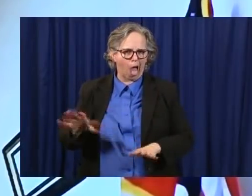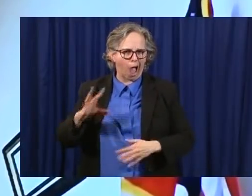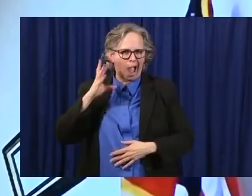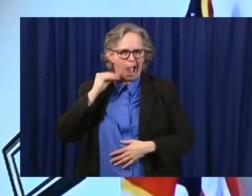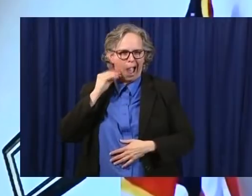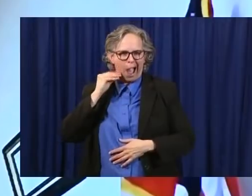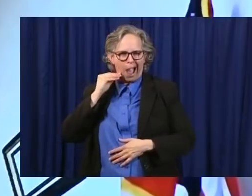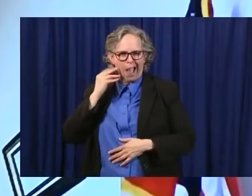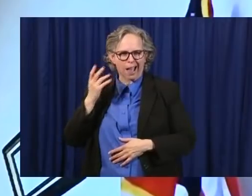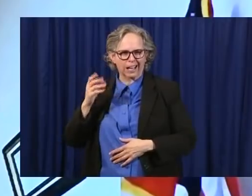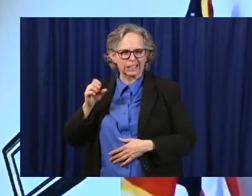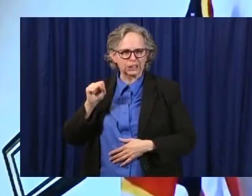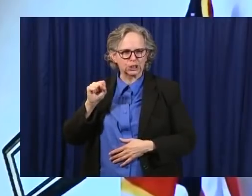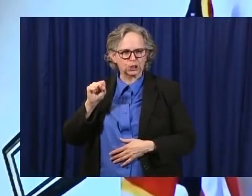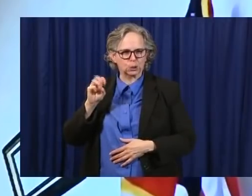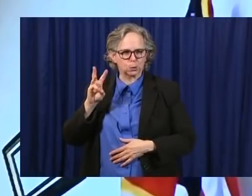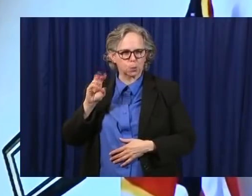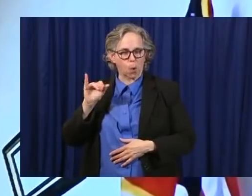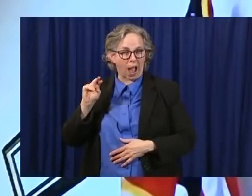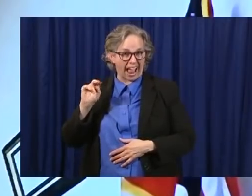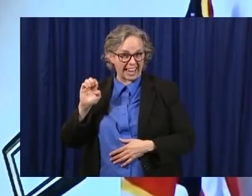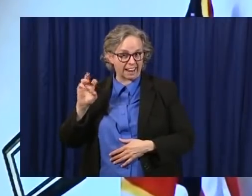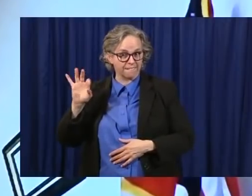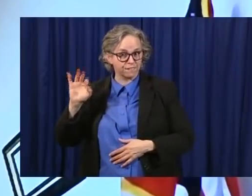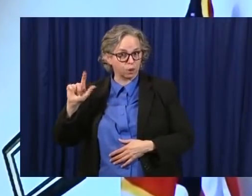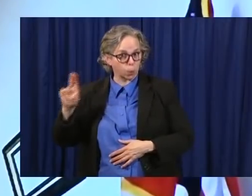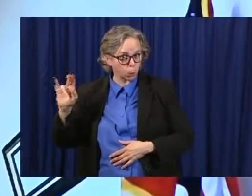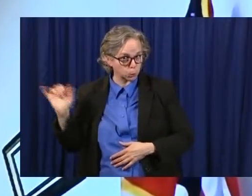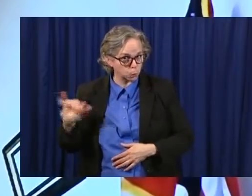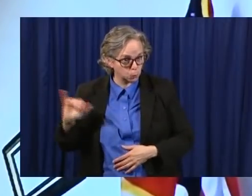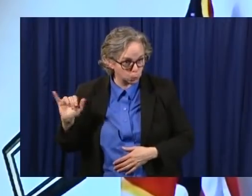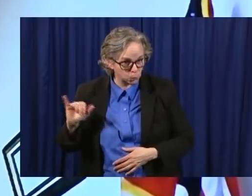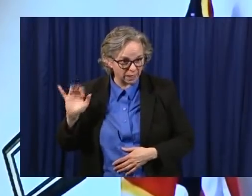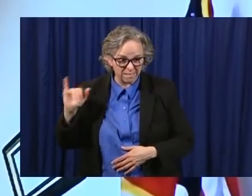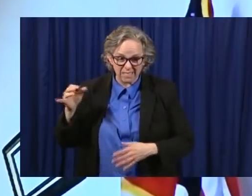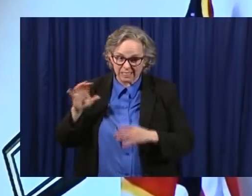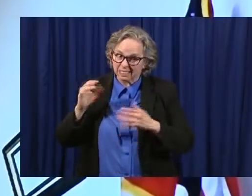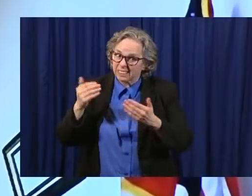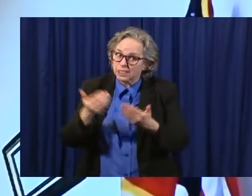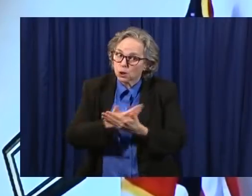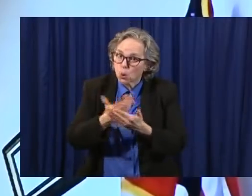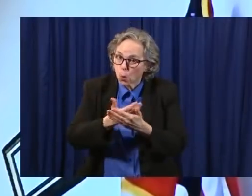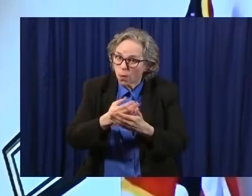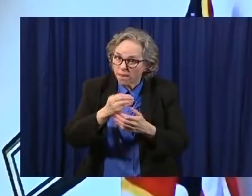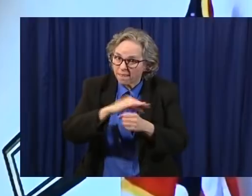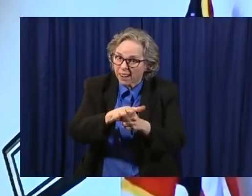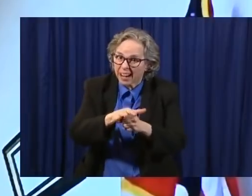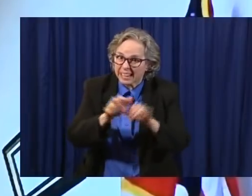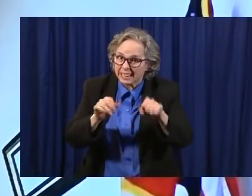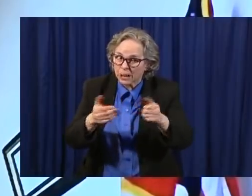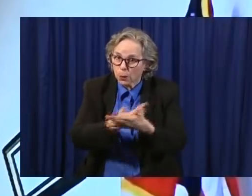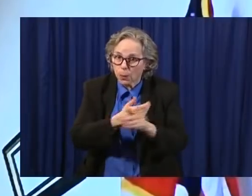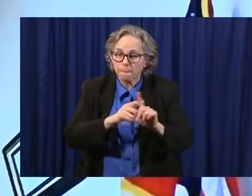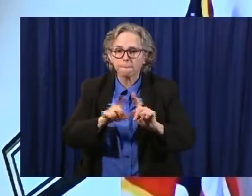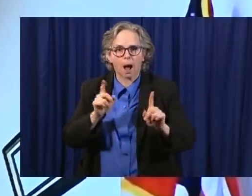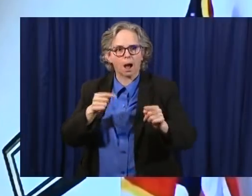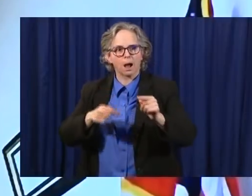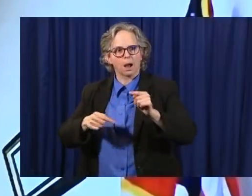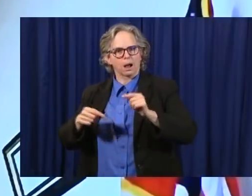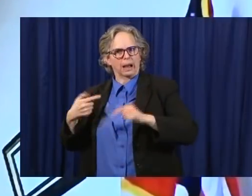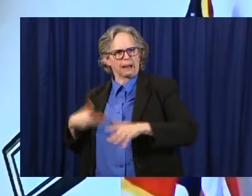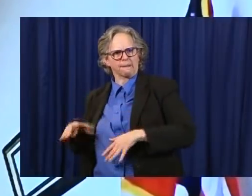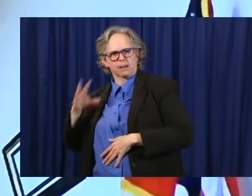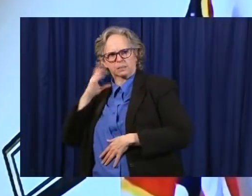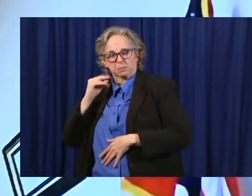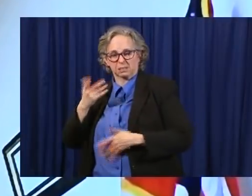plan. And this is just, we've learned more. It is a new virus, but still infection control